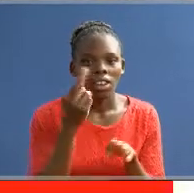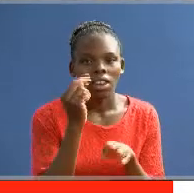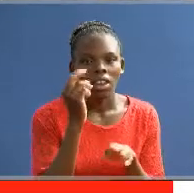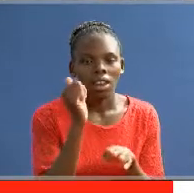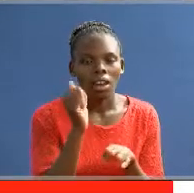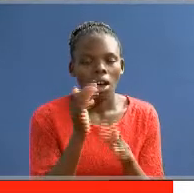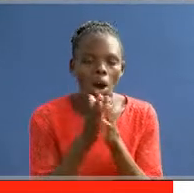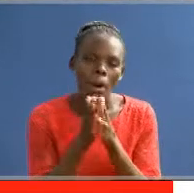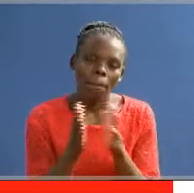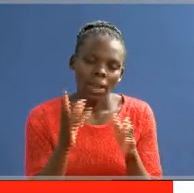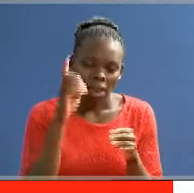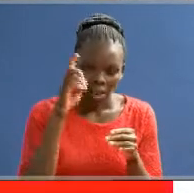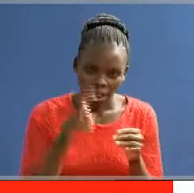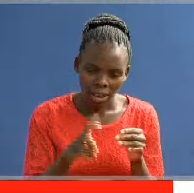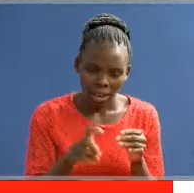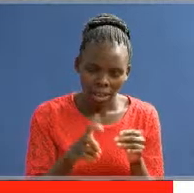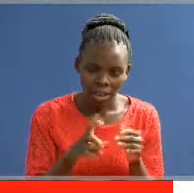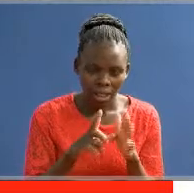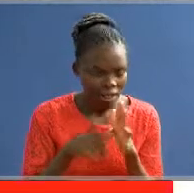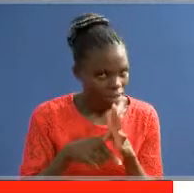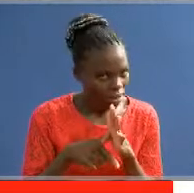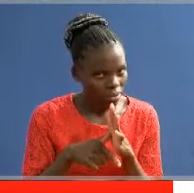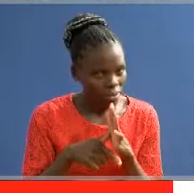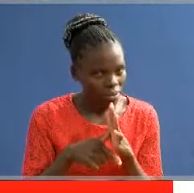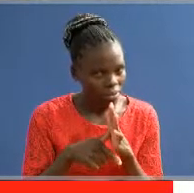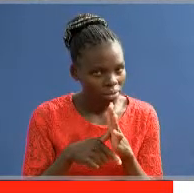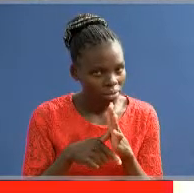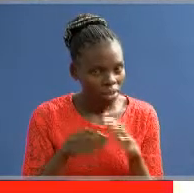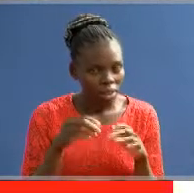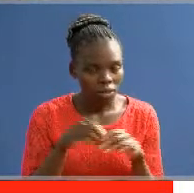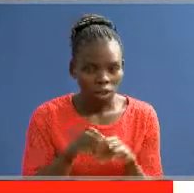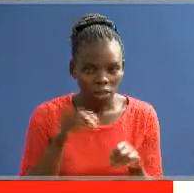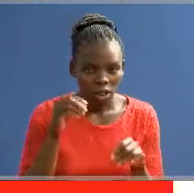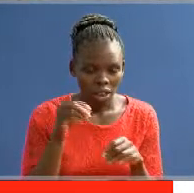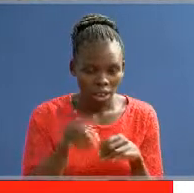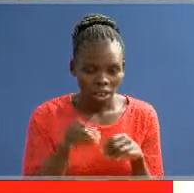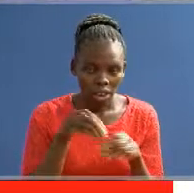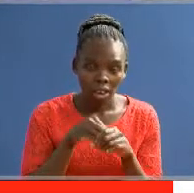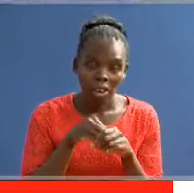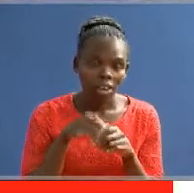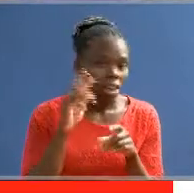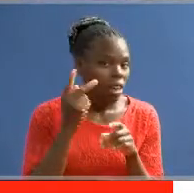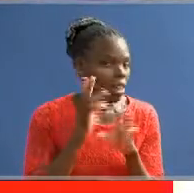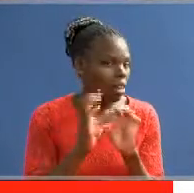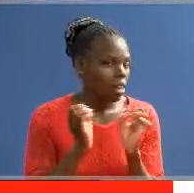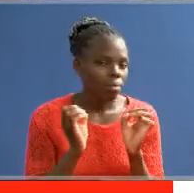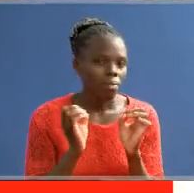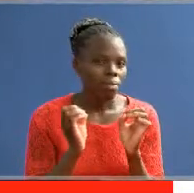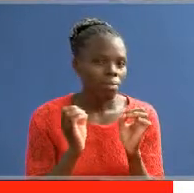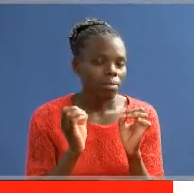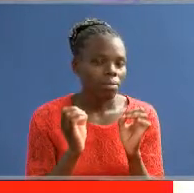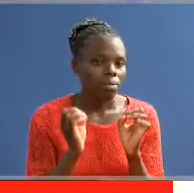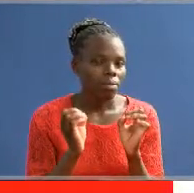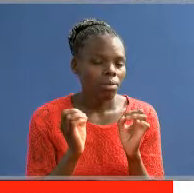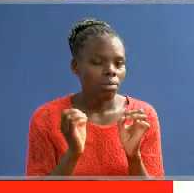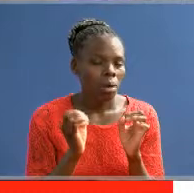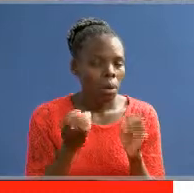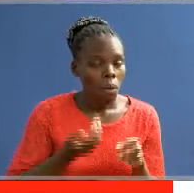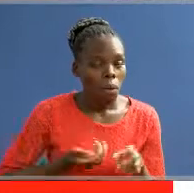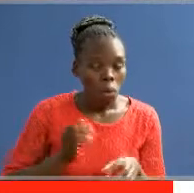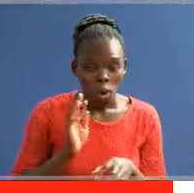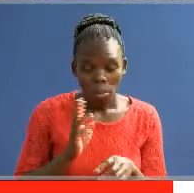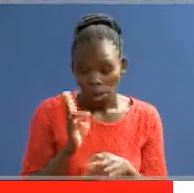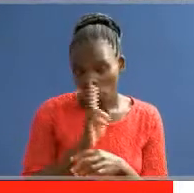whose opening demands a dilator not available in Kenya. Ileta ni kitu yenye mwanamke